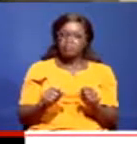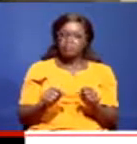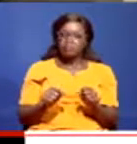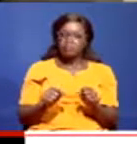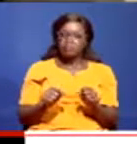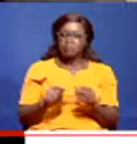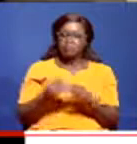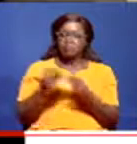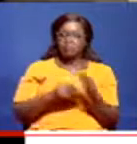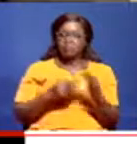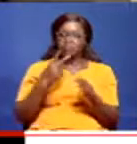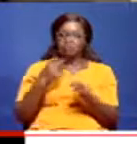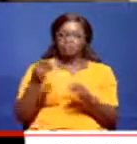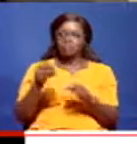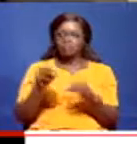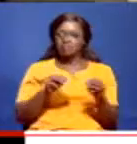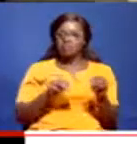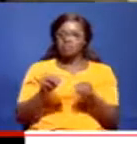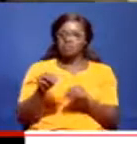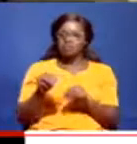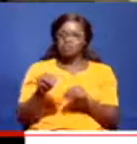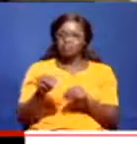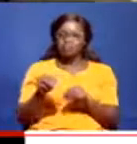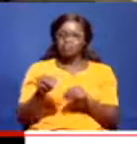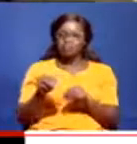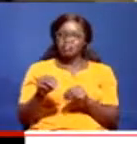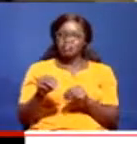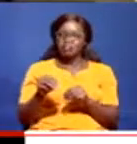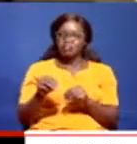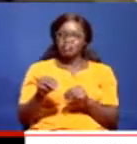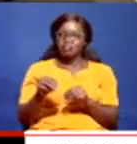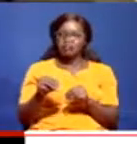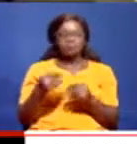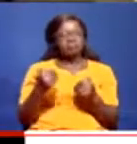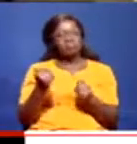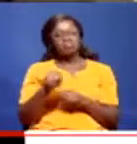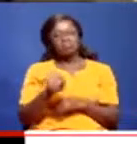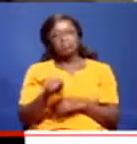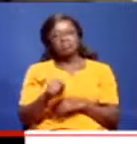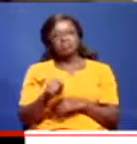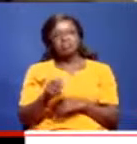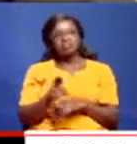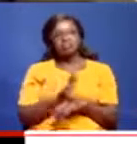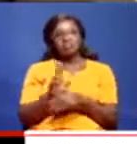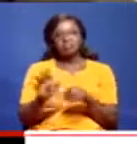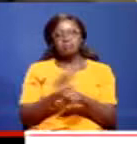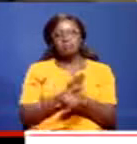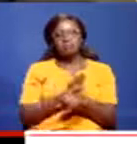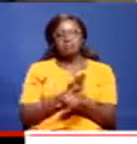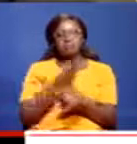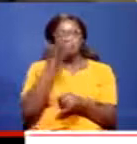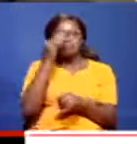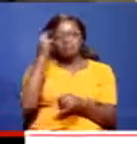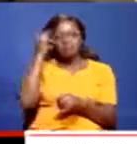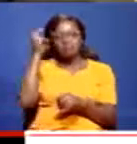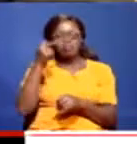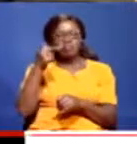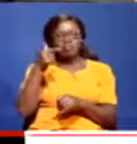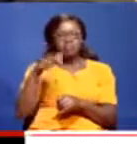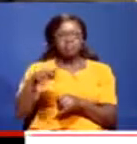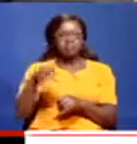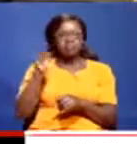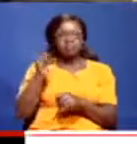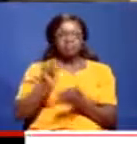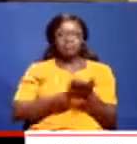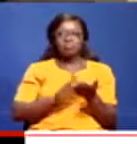square meters, that one is not well taken up so far, because our thinking was, we suggested that the